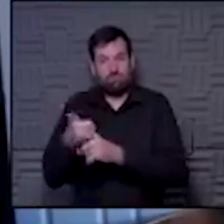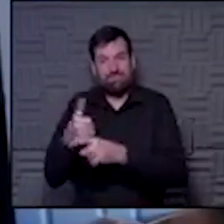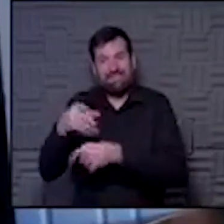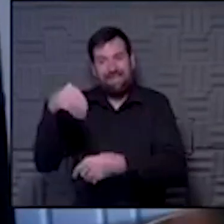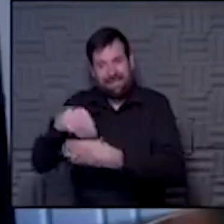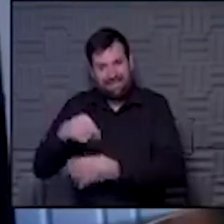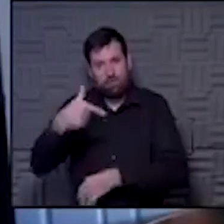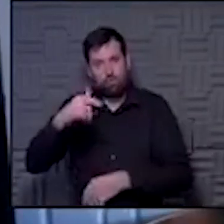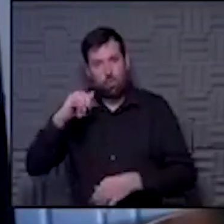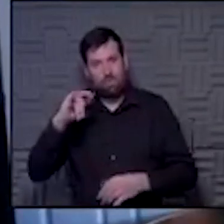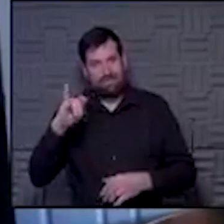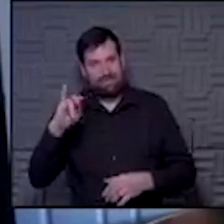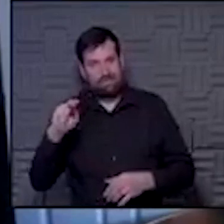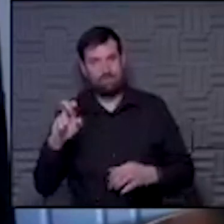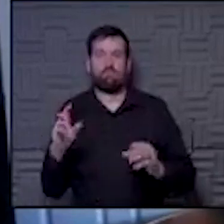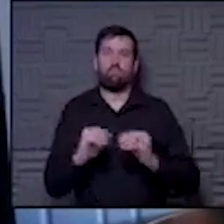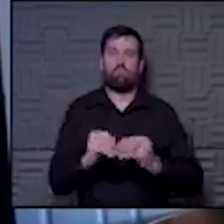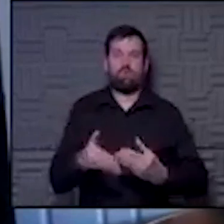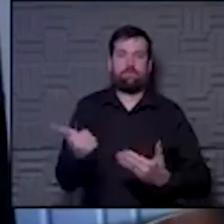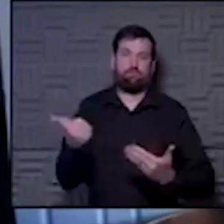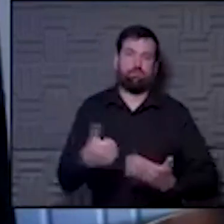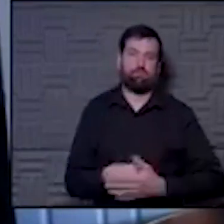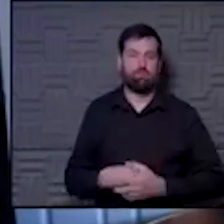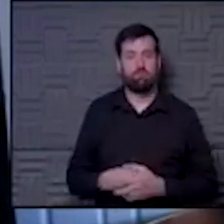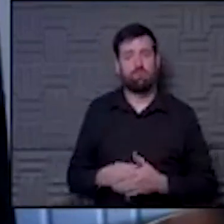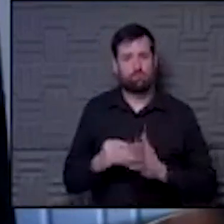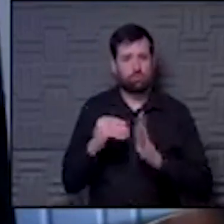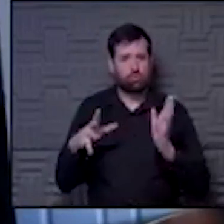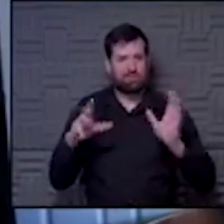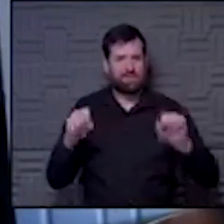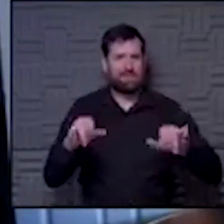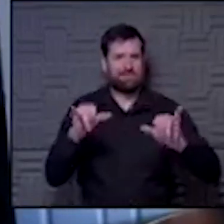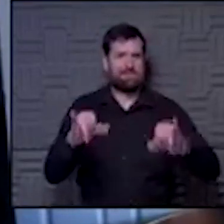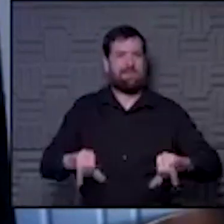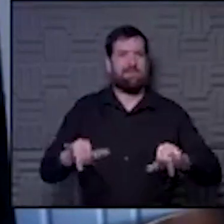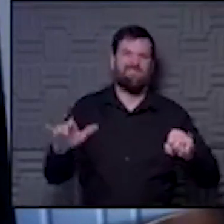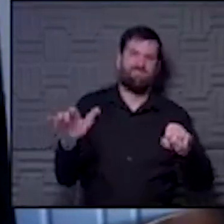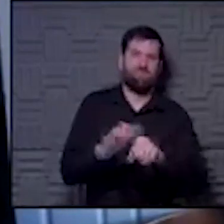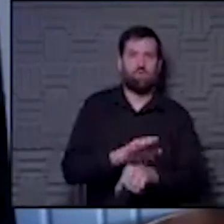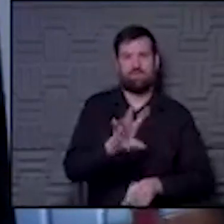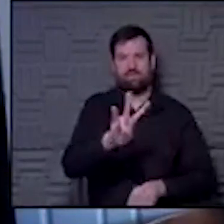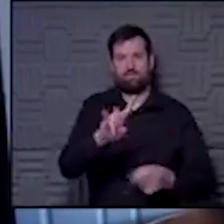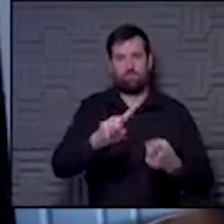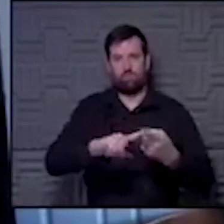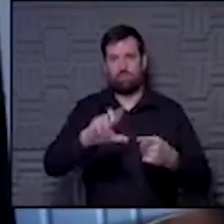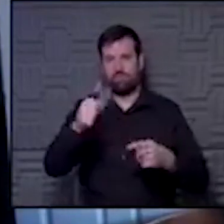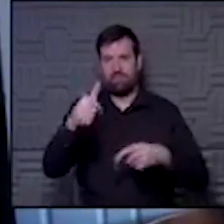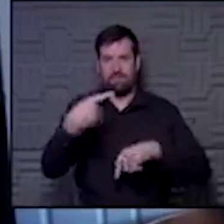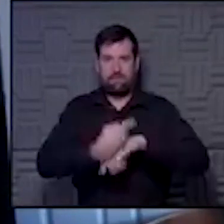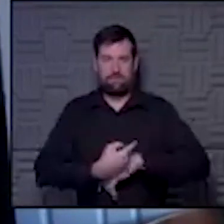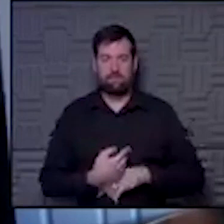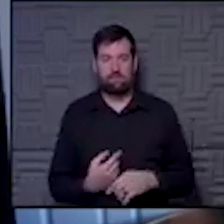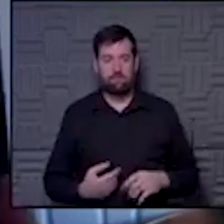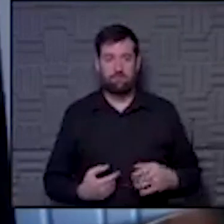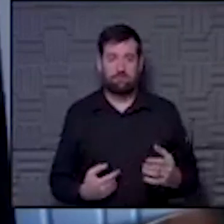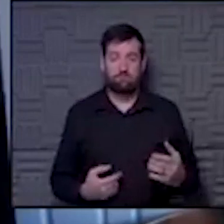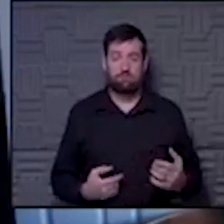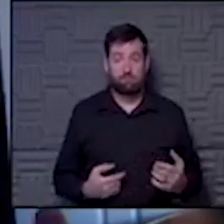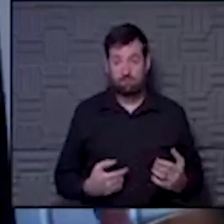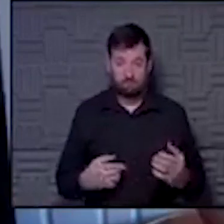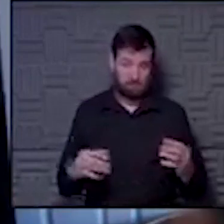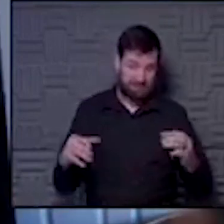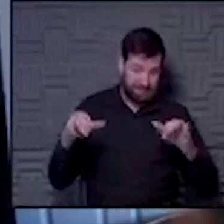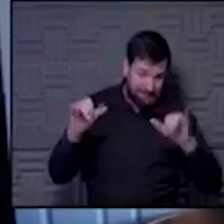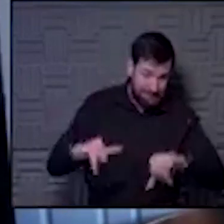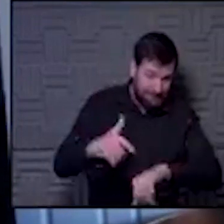quarantine a little more doable. So those students can stay in quarantine the full 7 to 10 days. Yet they stay in quarantine longer,